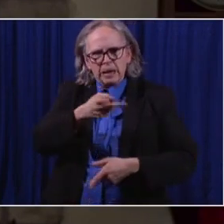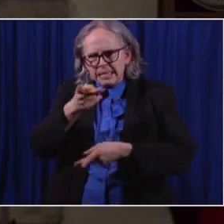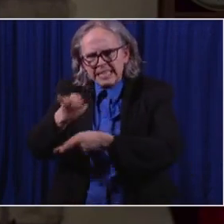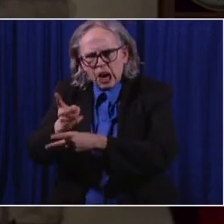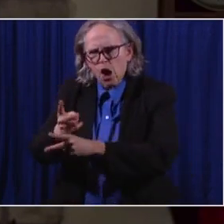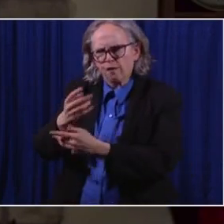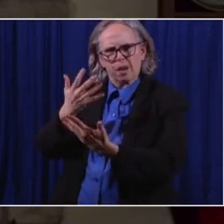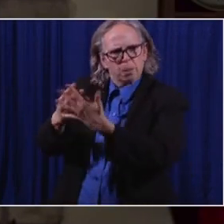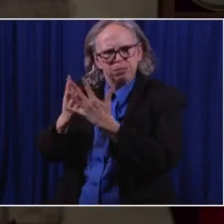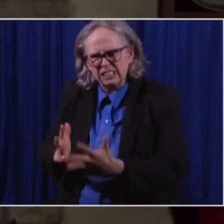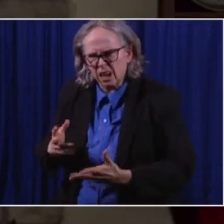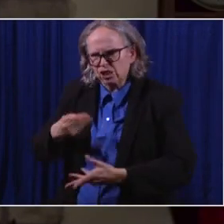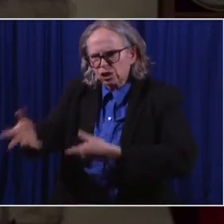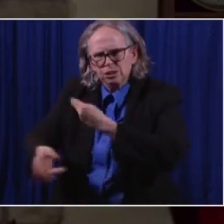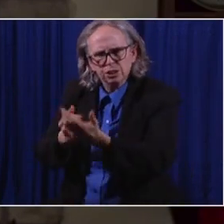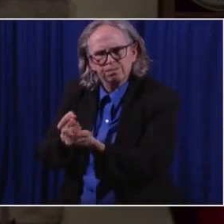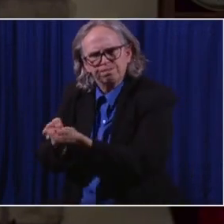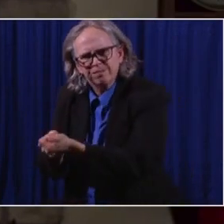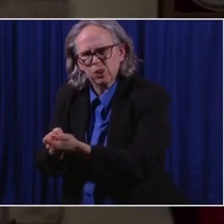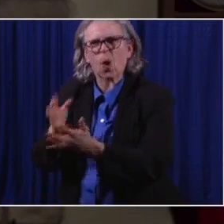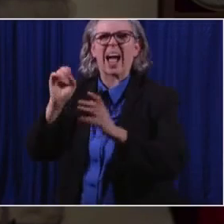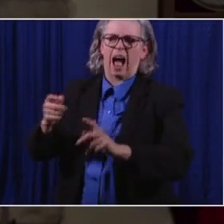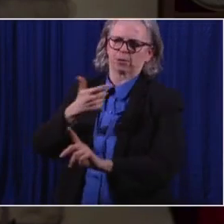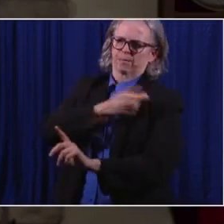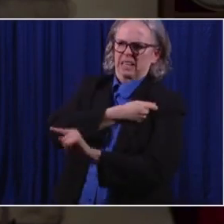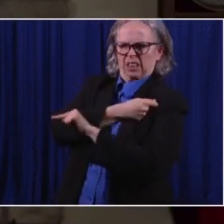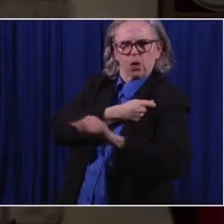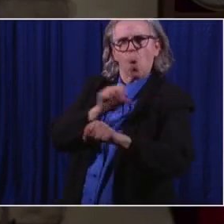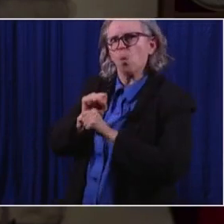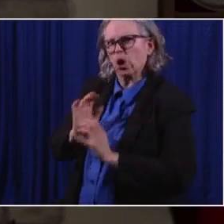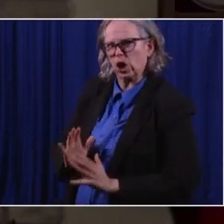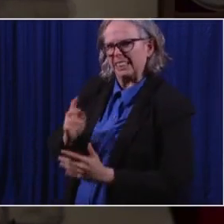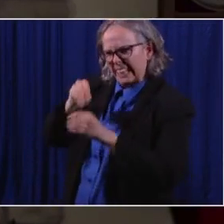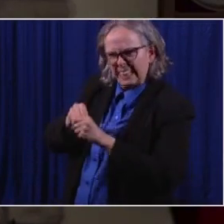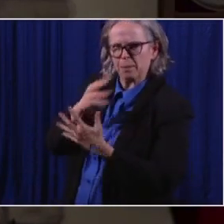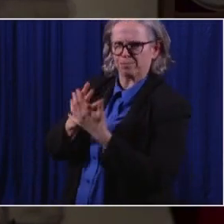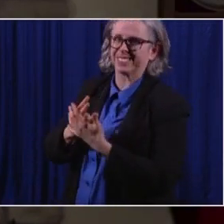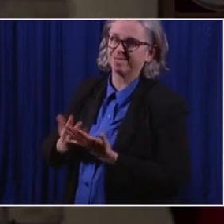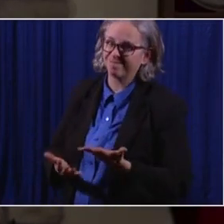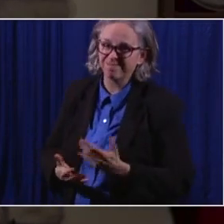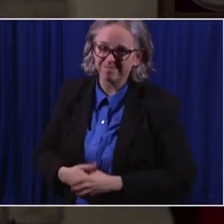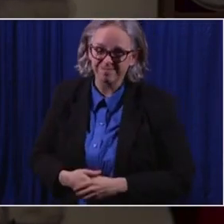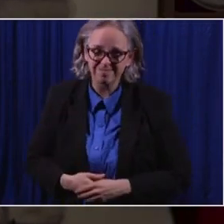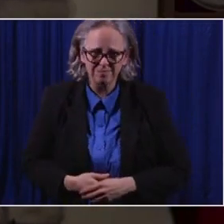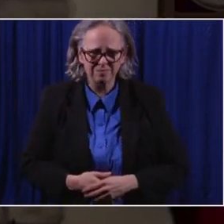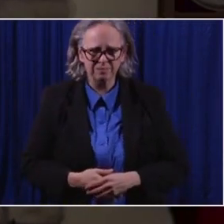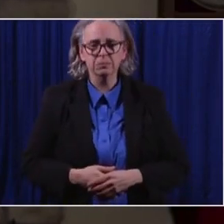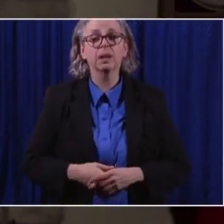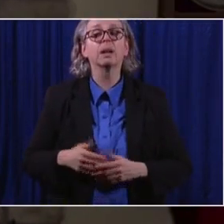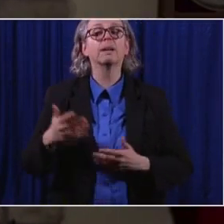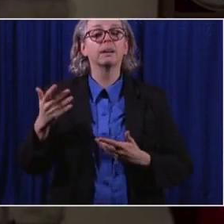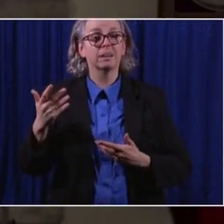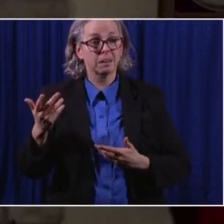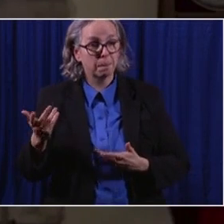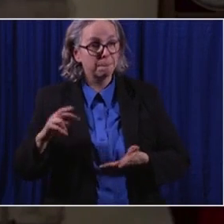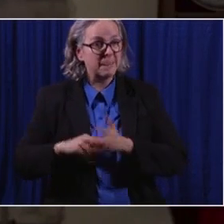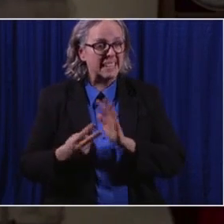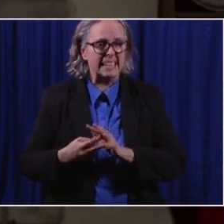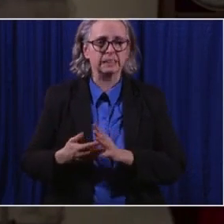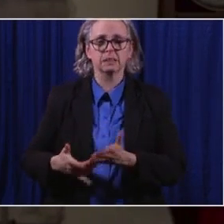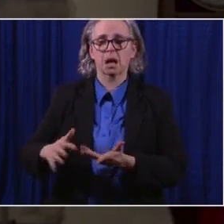them the vaccine. And of course, the second would be that you're lessening at least